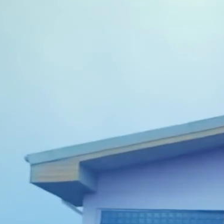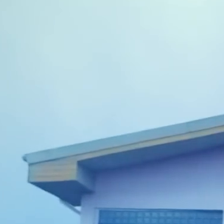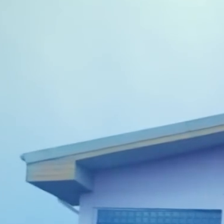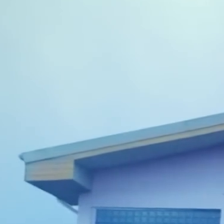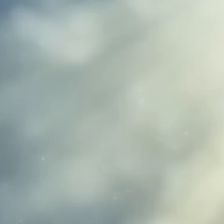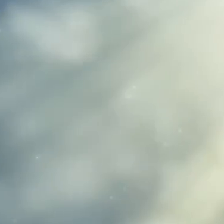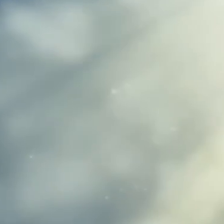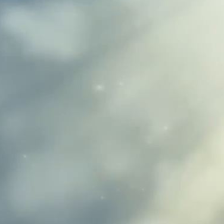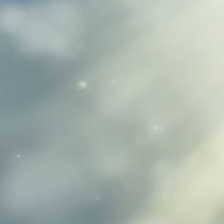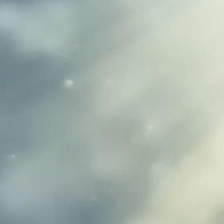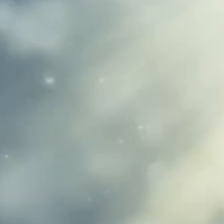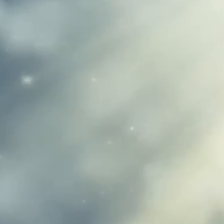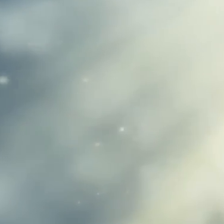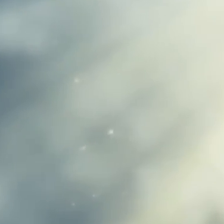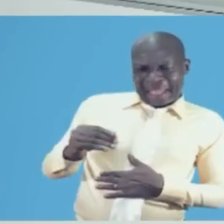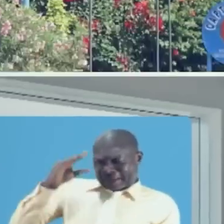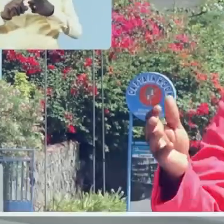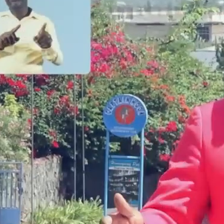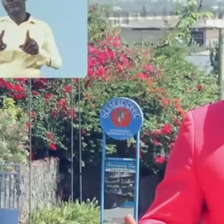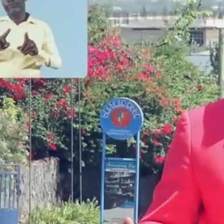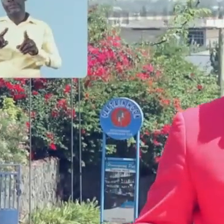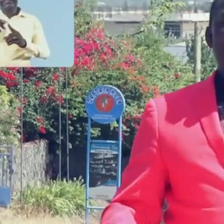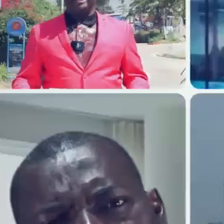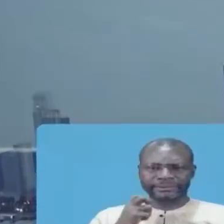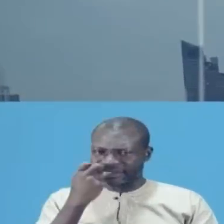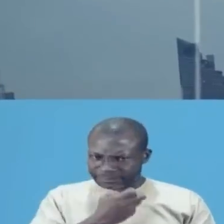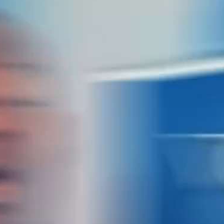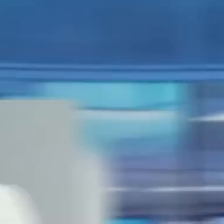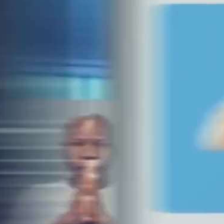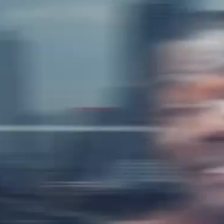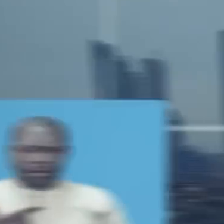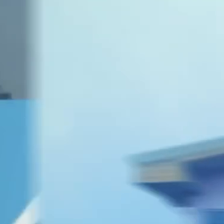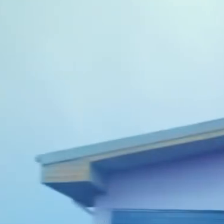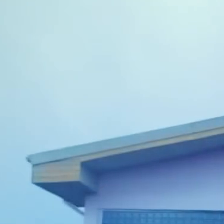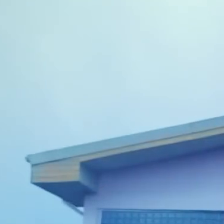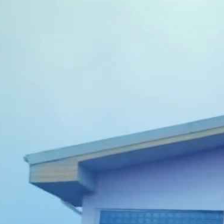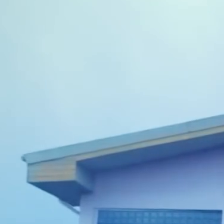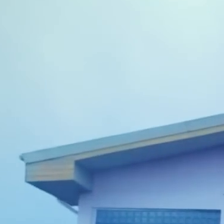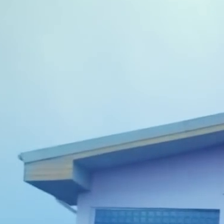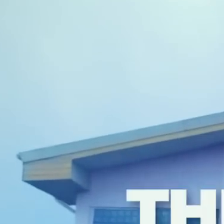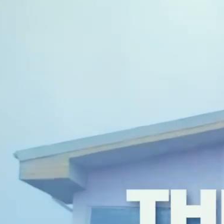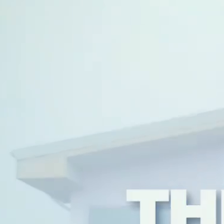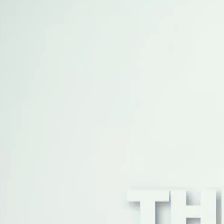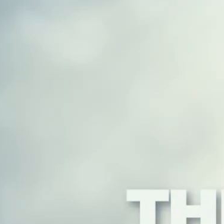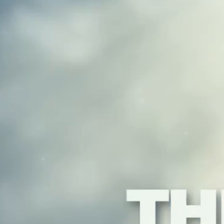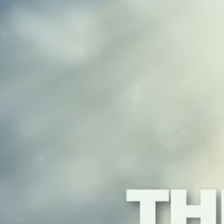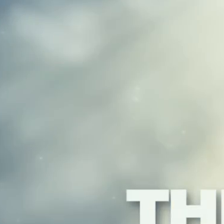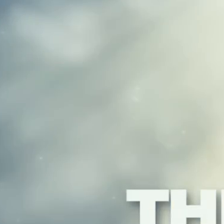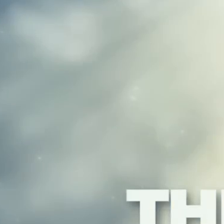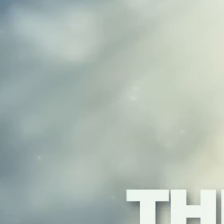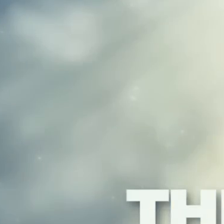great might. There is a God. There is a God. He is alive. He is alive. In